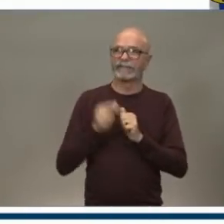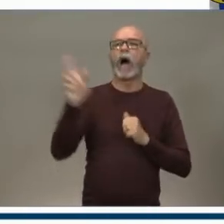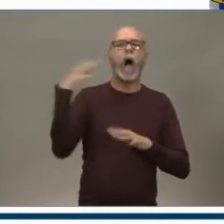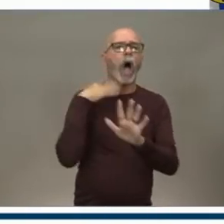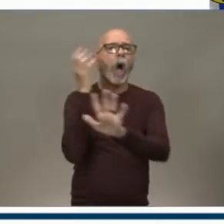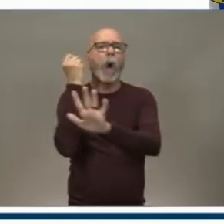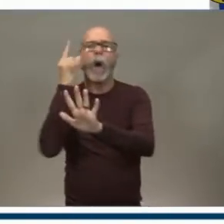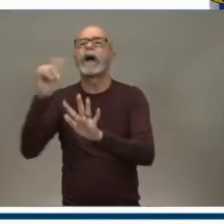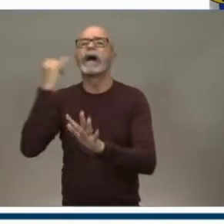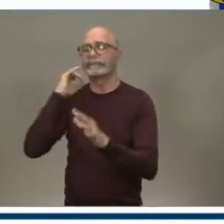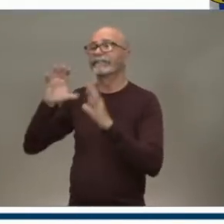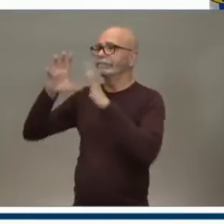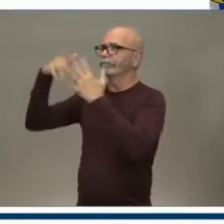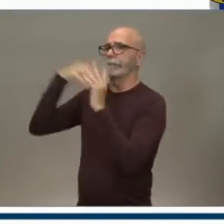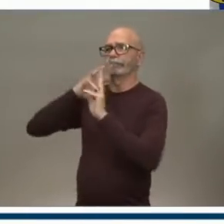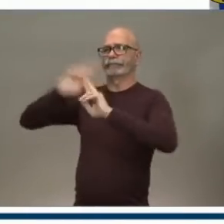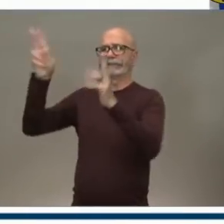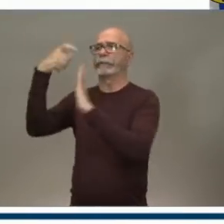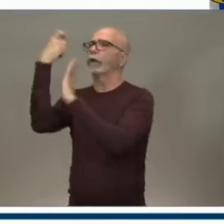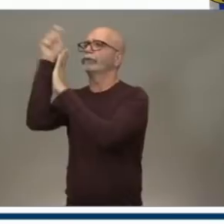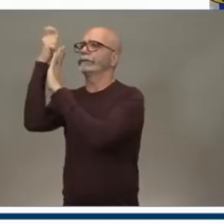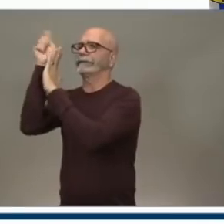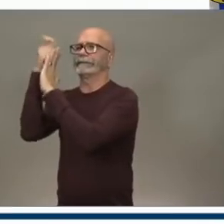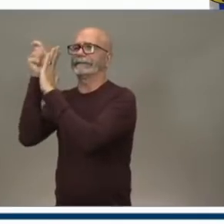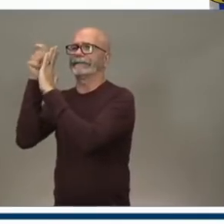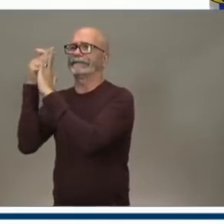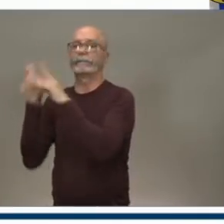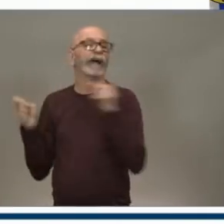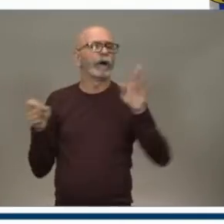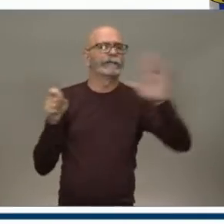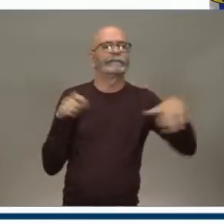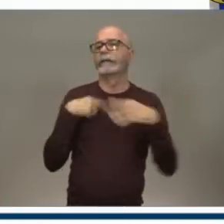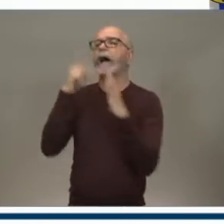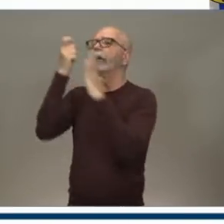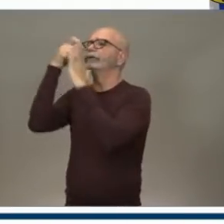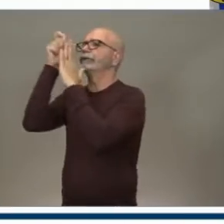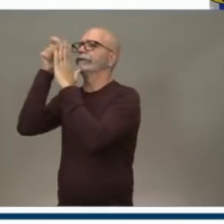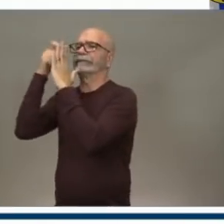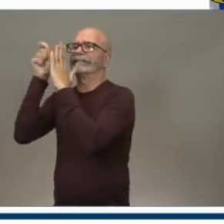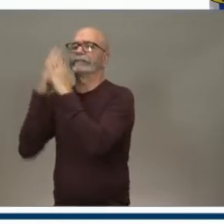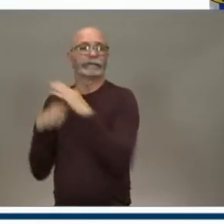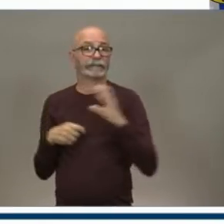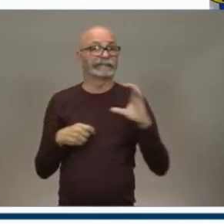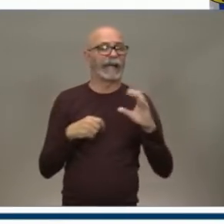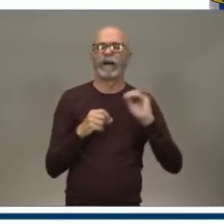B. Yeah. Next question will go to Keith Doucette with the Canadian Press.